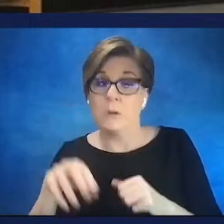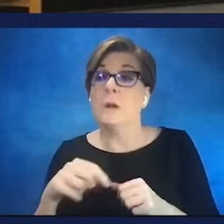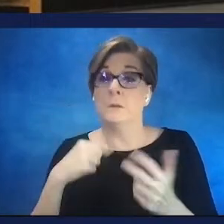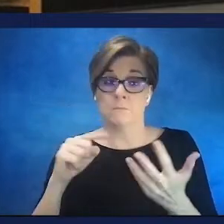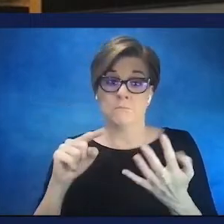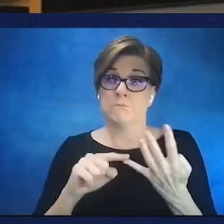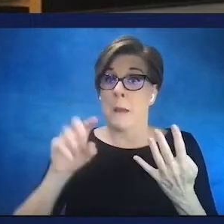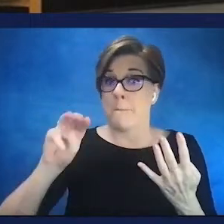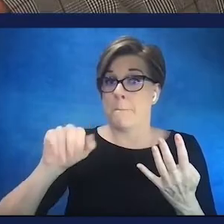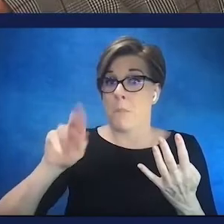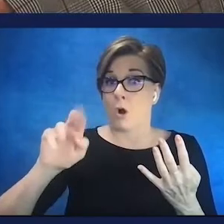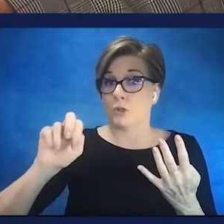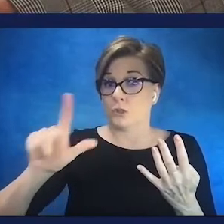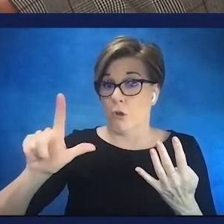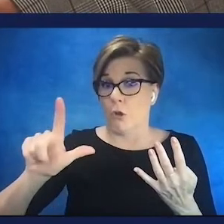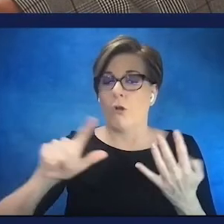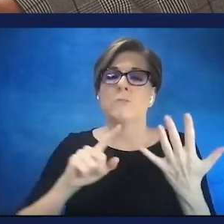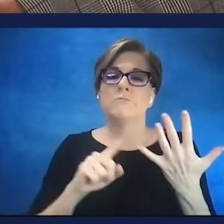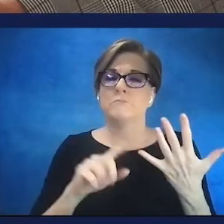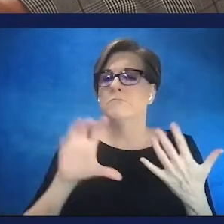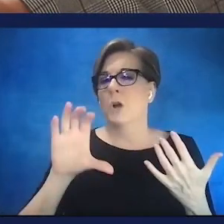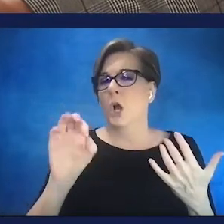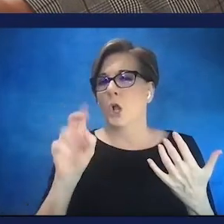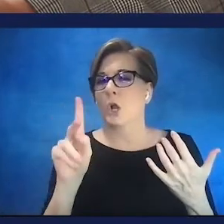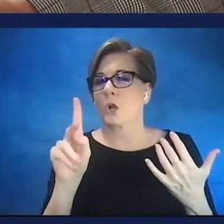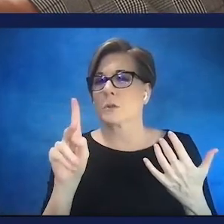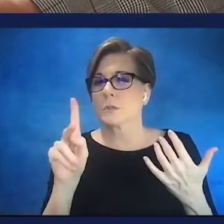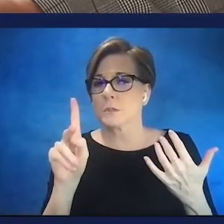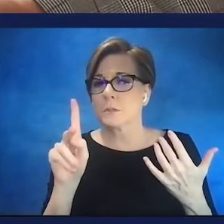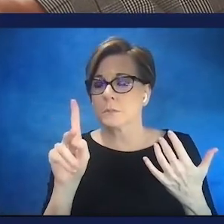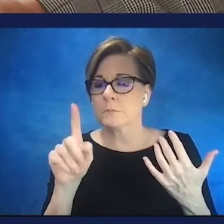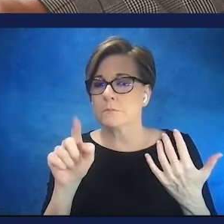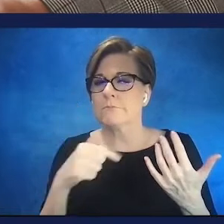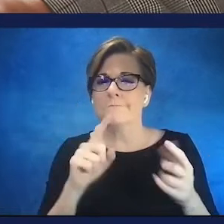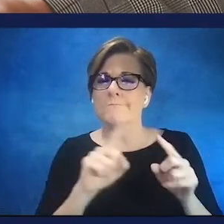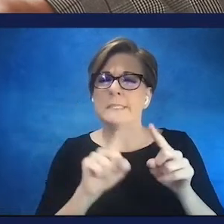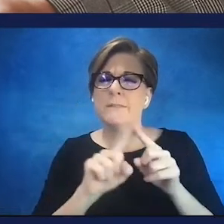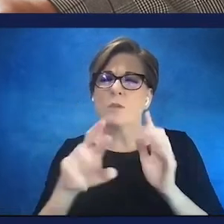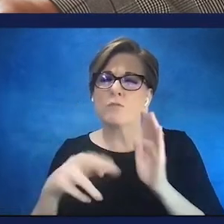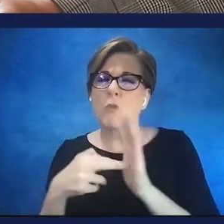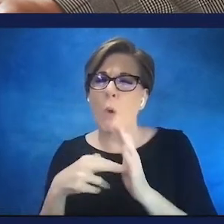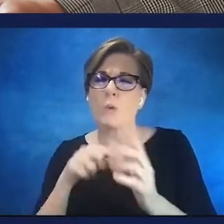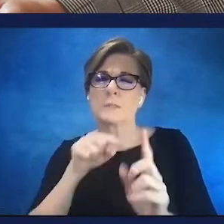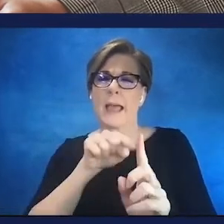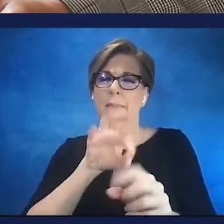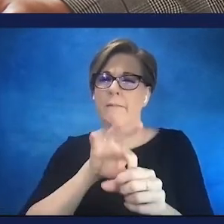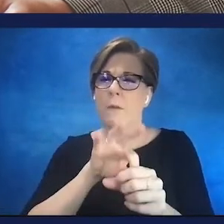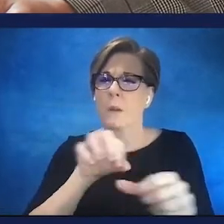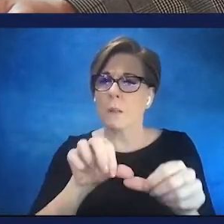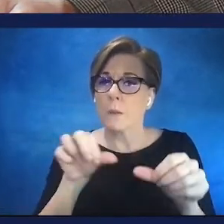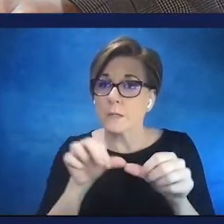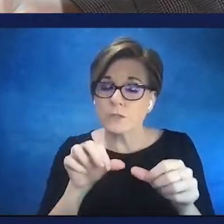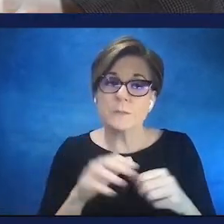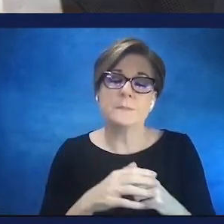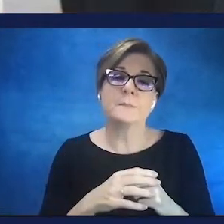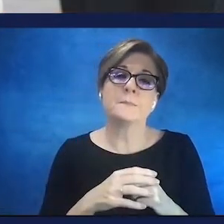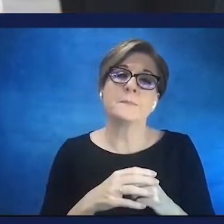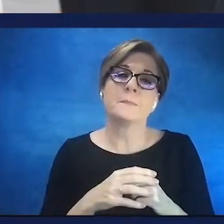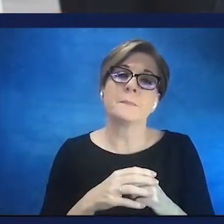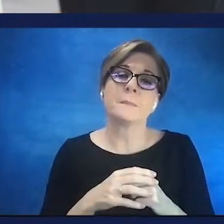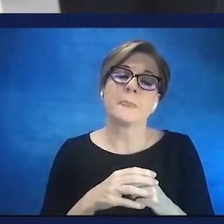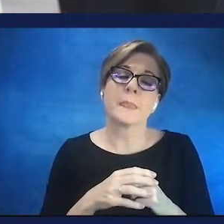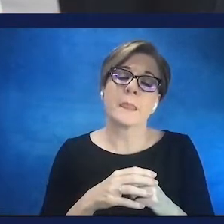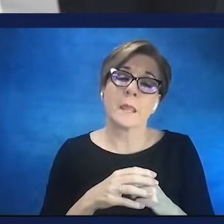marshal at the voting location. And then we have clerks that serve in a variety of capacities at our voting locations. But